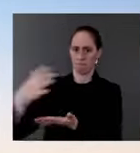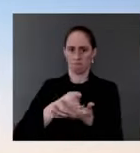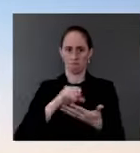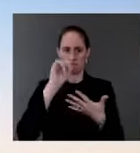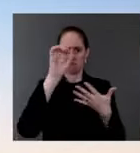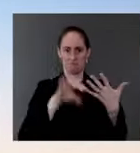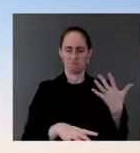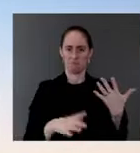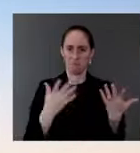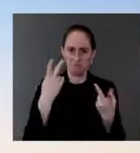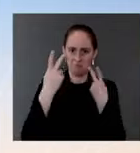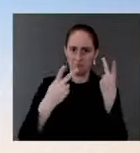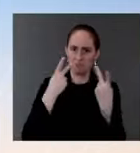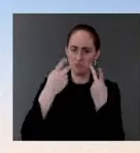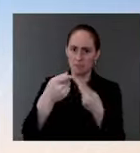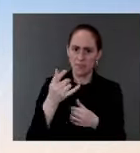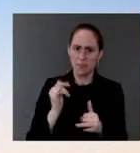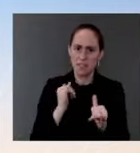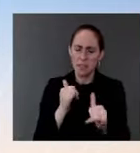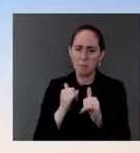sanctions, economic sanctions on Iran,